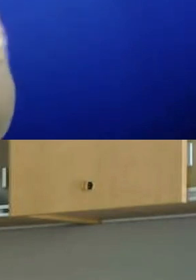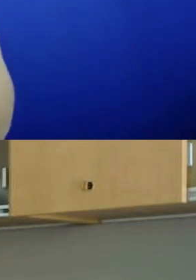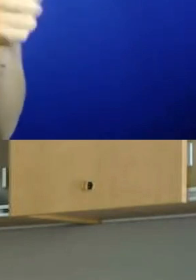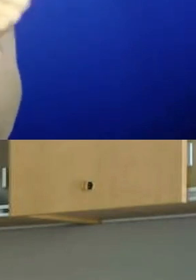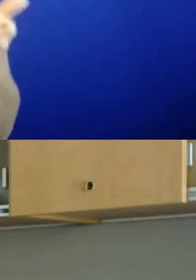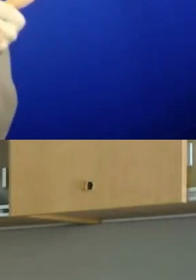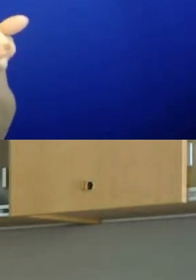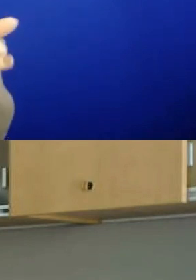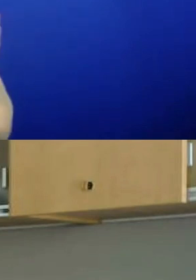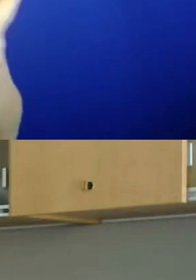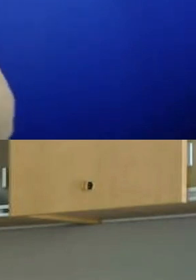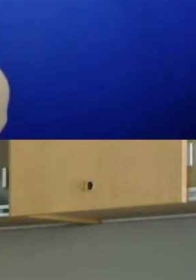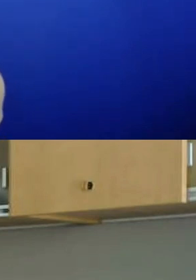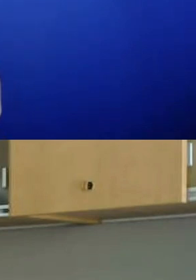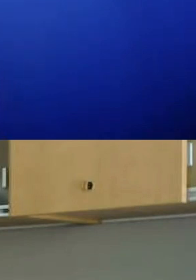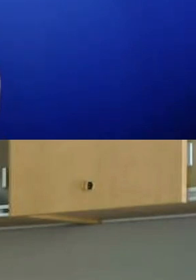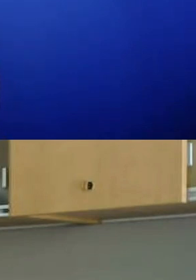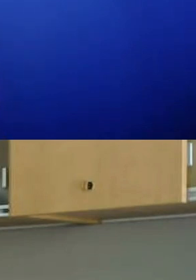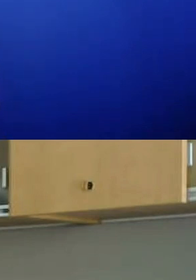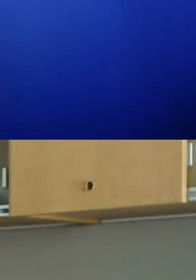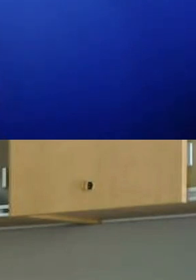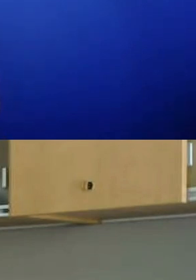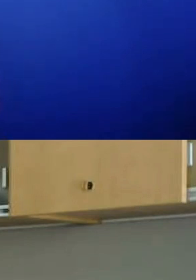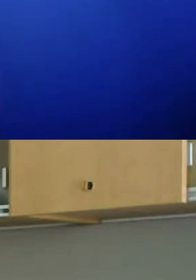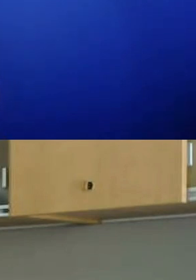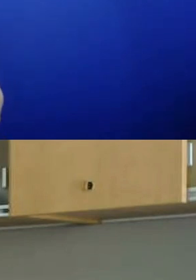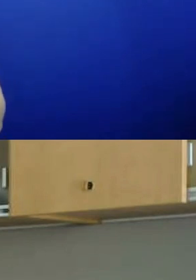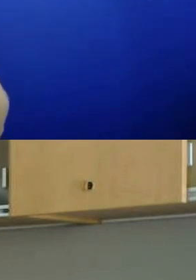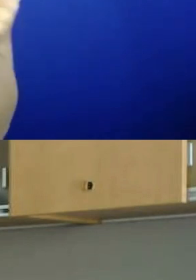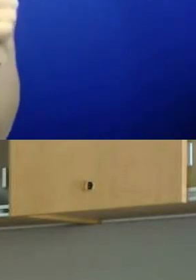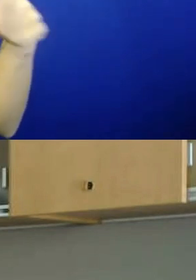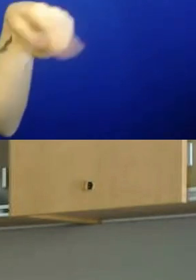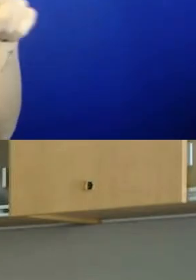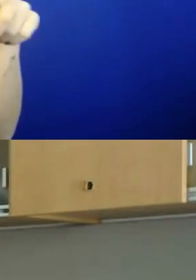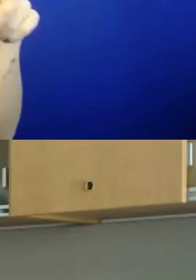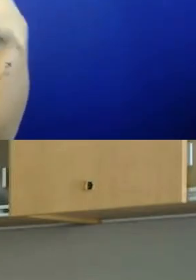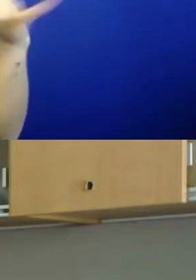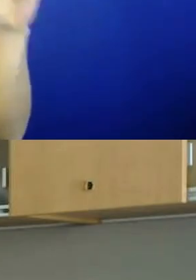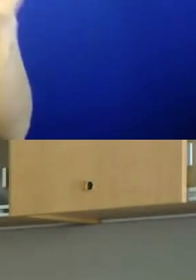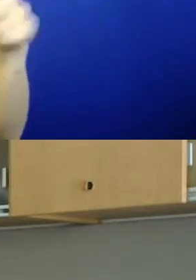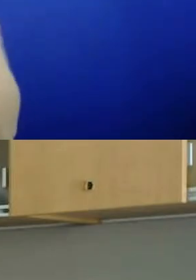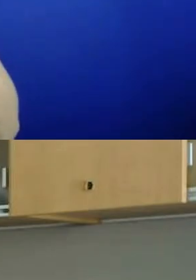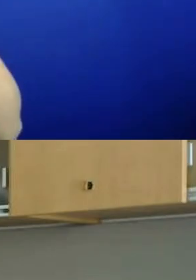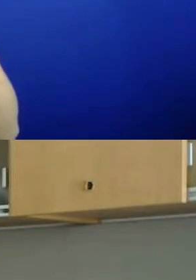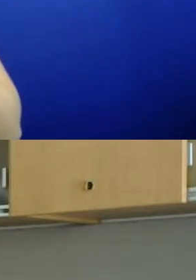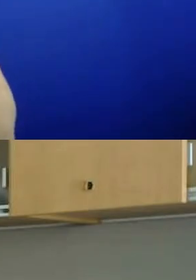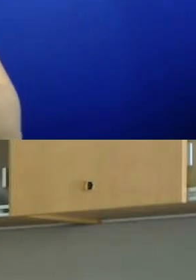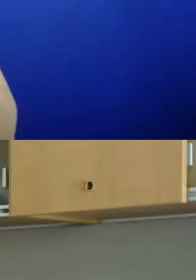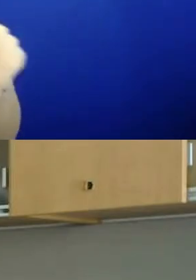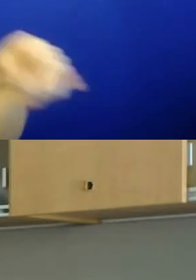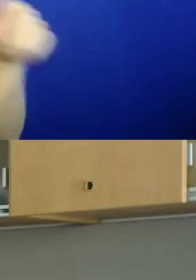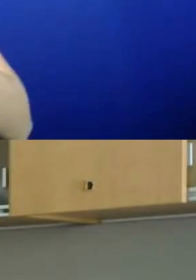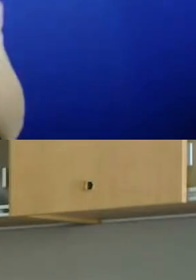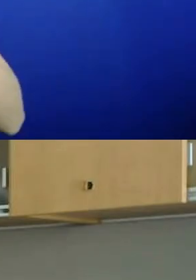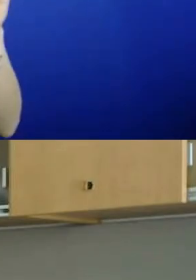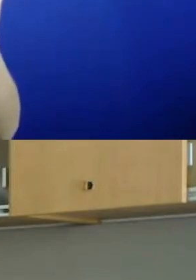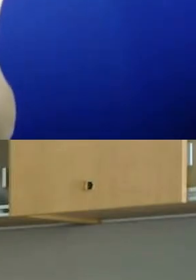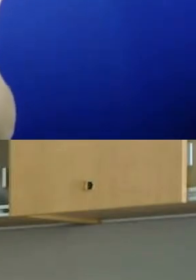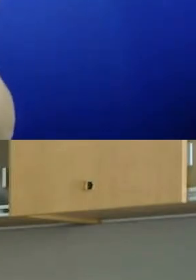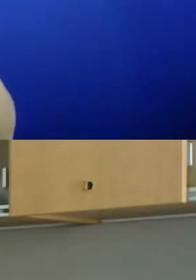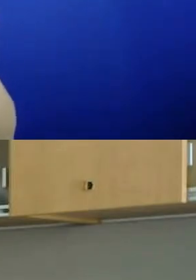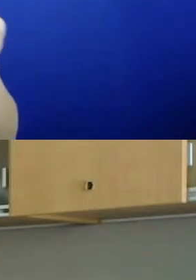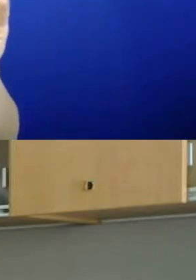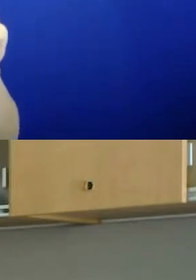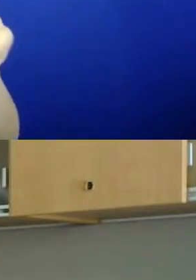like Dr. Peppone said, a lot of these products can have metal particulates in it, can have different fertilizers in it and different